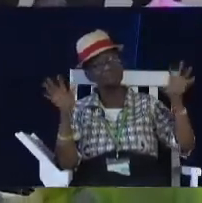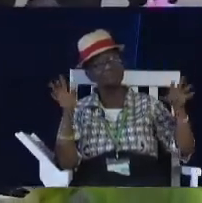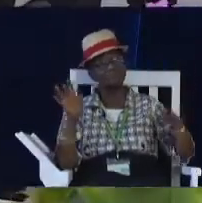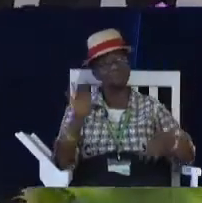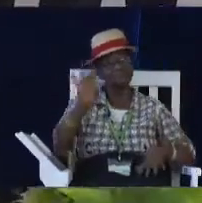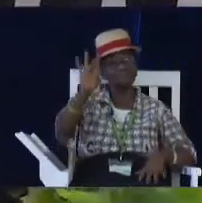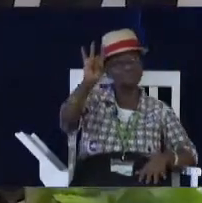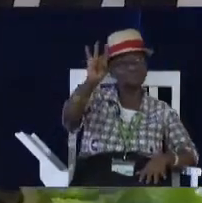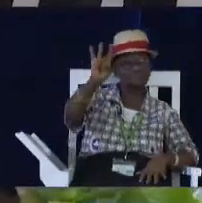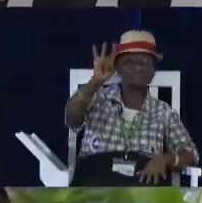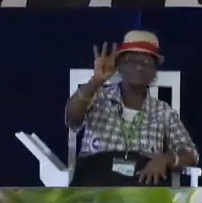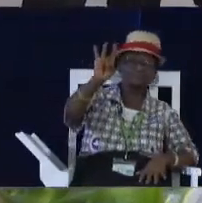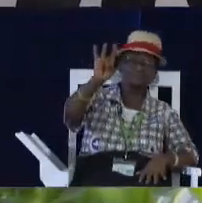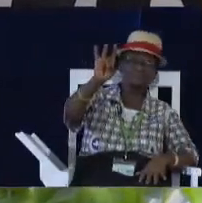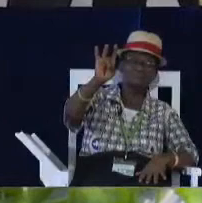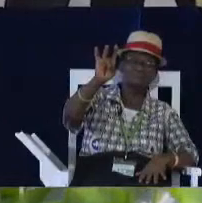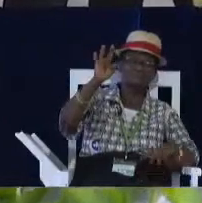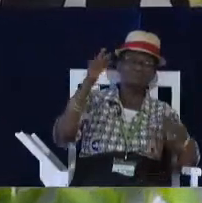Eight.